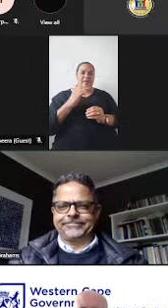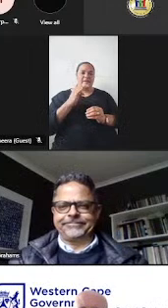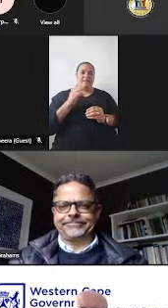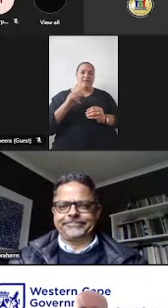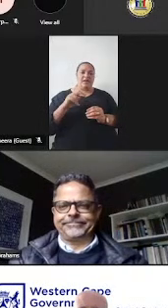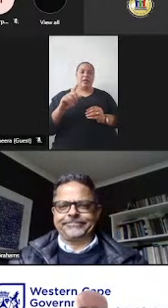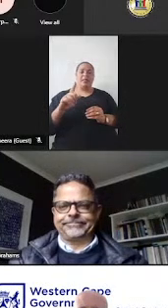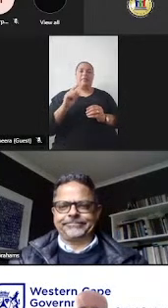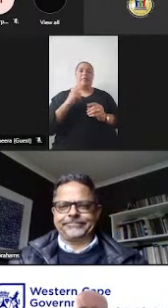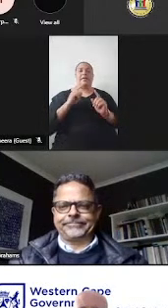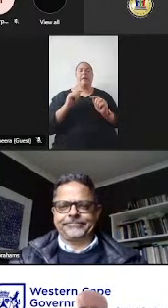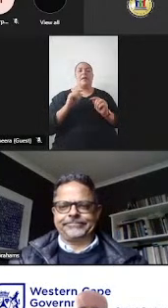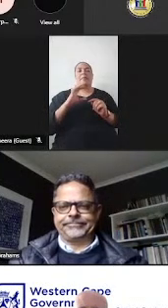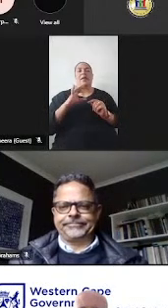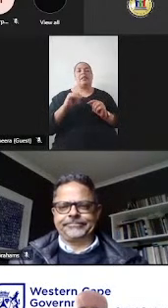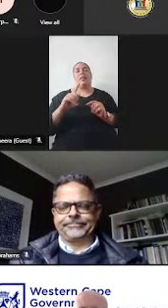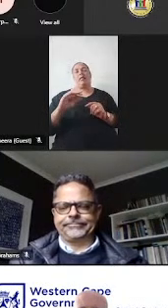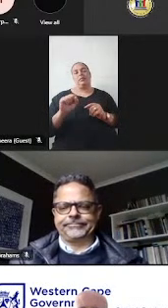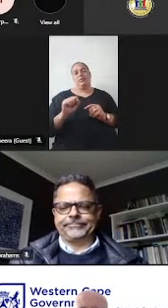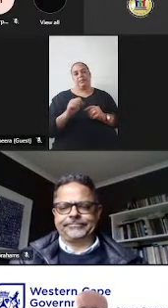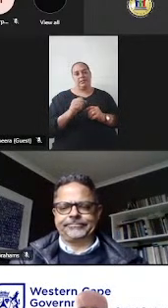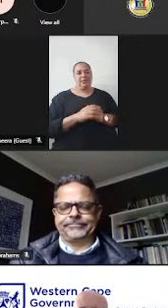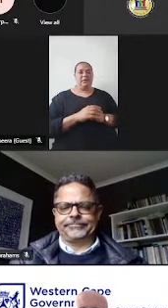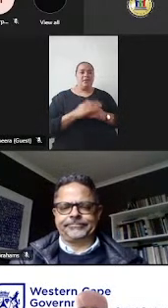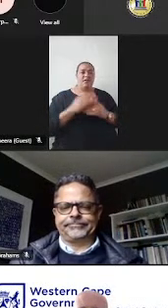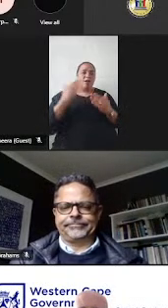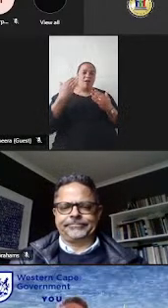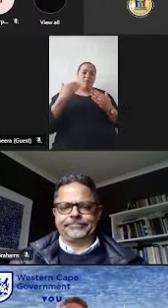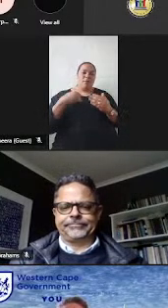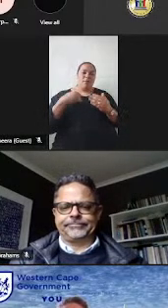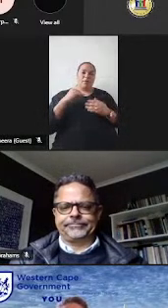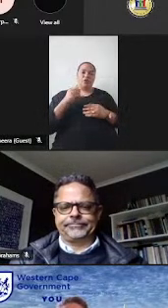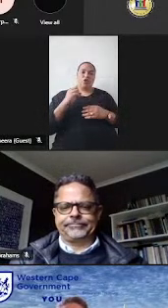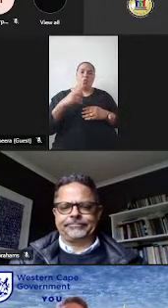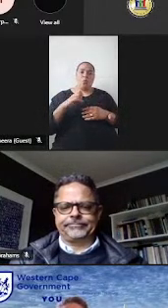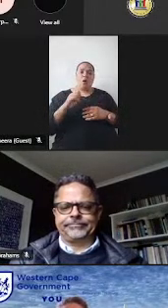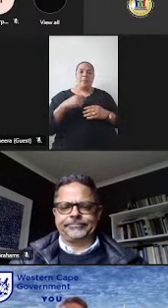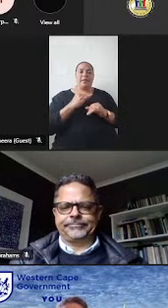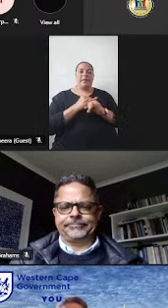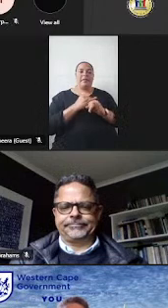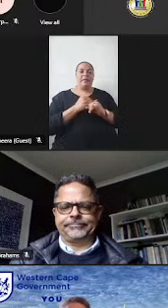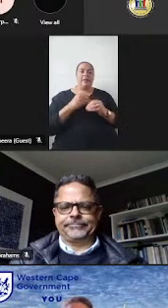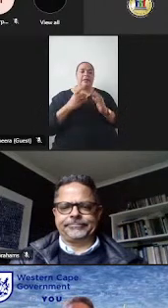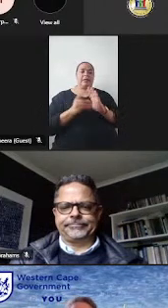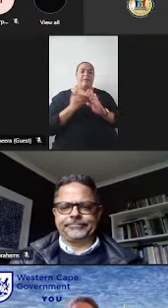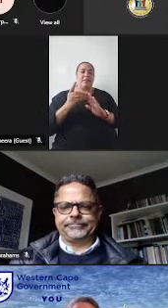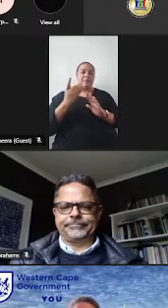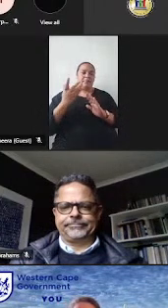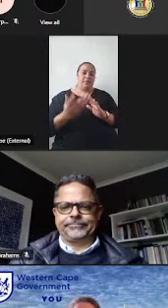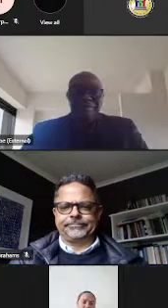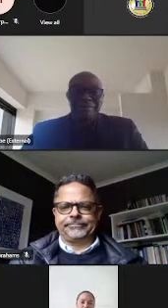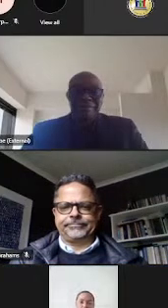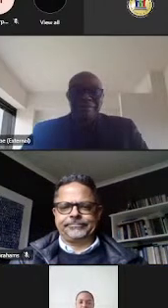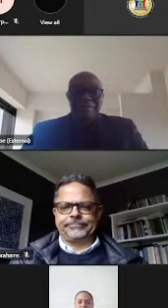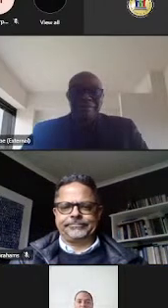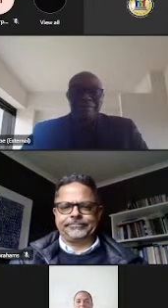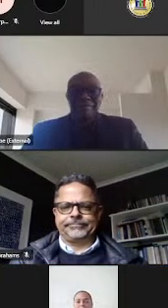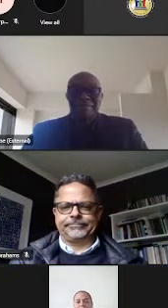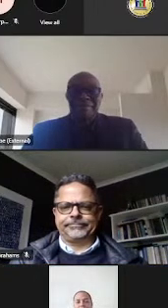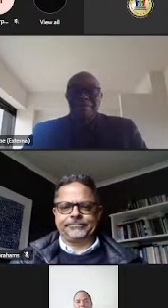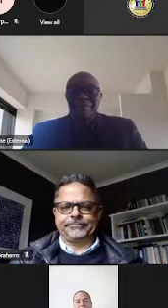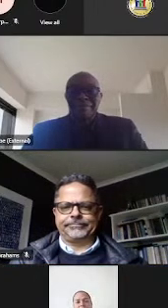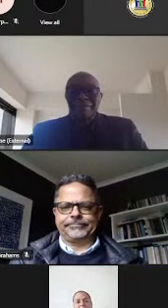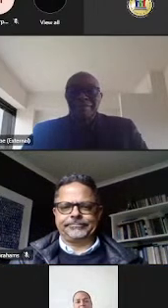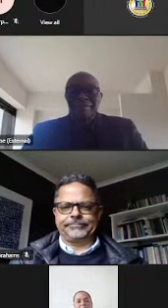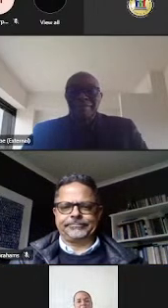Catalyst. Good afternoon, Joshua Wolbrands, Enterprise Development. Good afternoon, Michelle Ellis, Rate Tape Reduction.